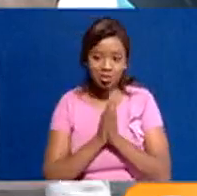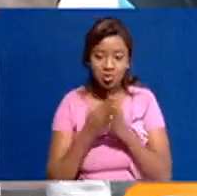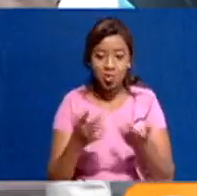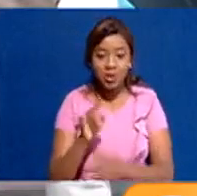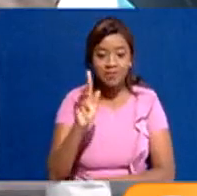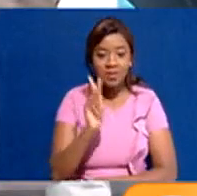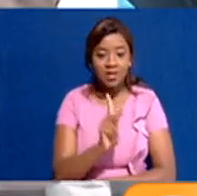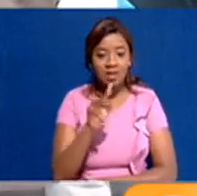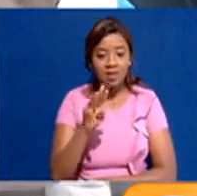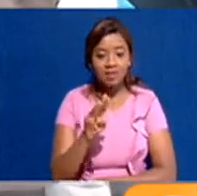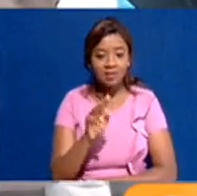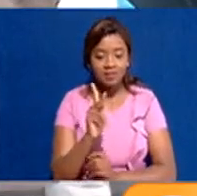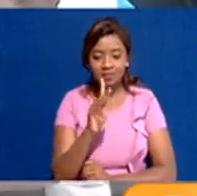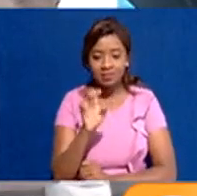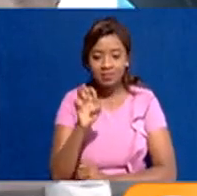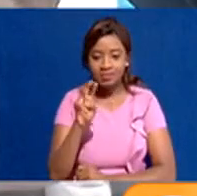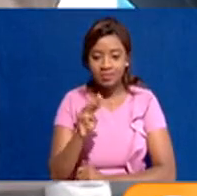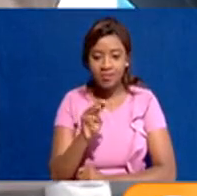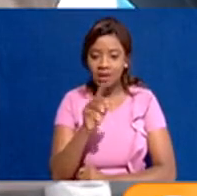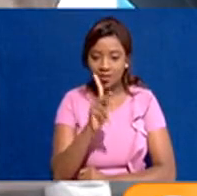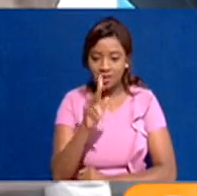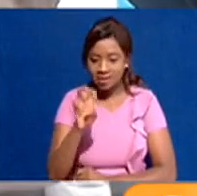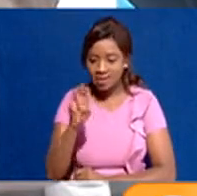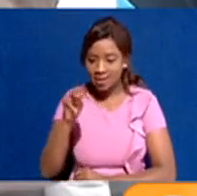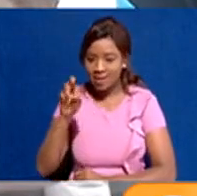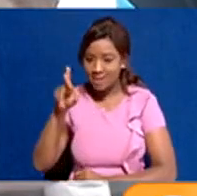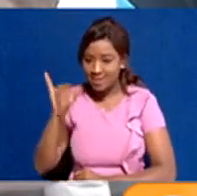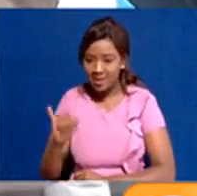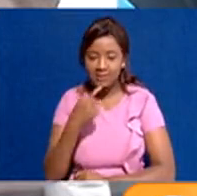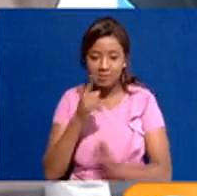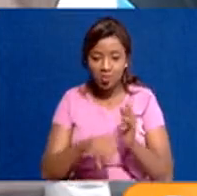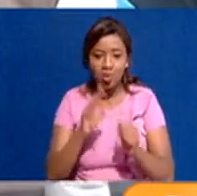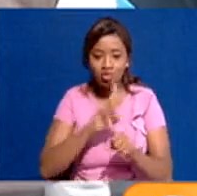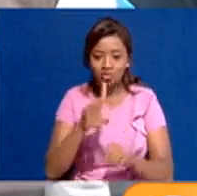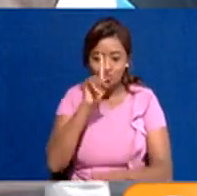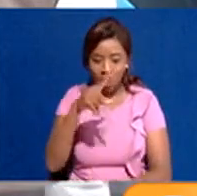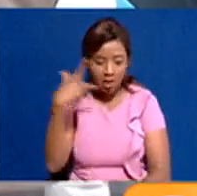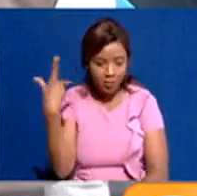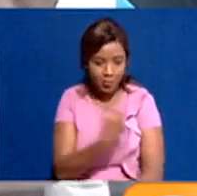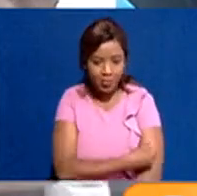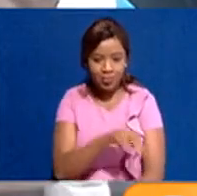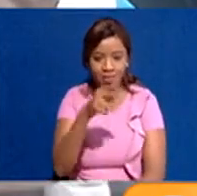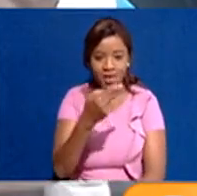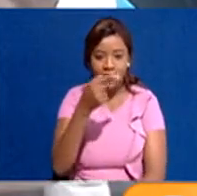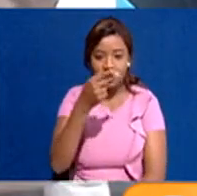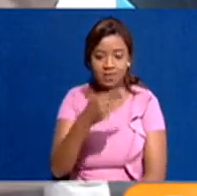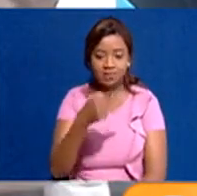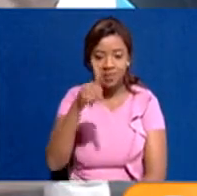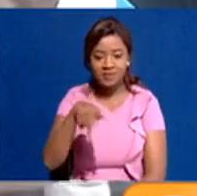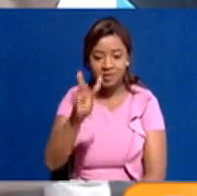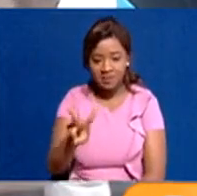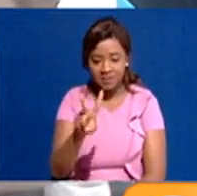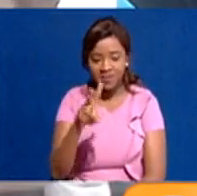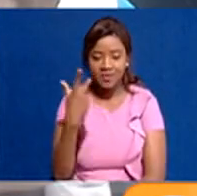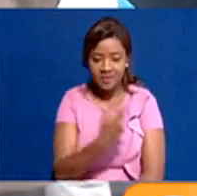The Kenya Medical Research Institute has now recommended that the use of a single dose regimen of the human papillomavirus or